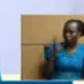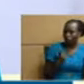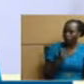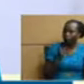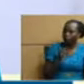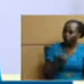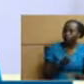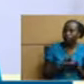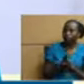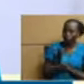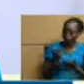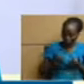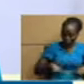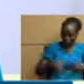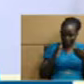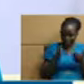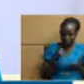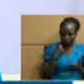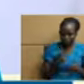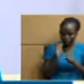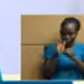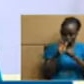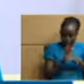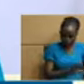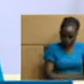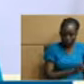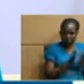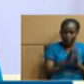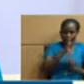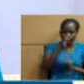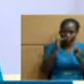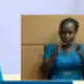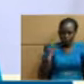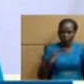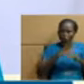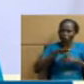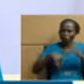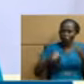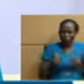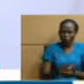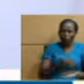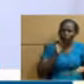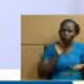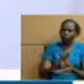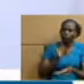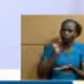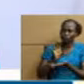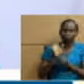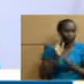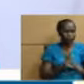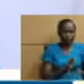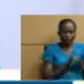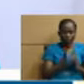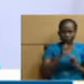to see that discrimination and inequalities are eliminated by the different ministries, departments